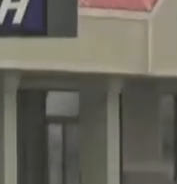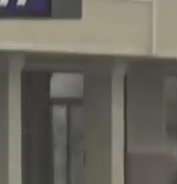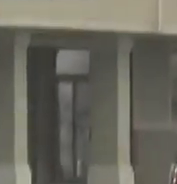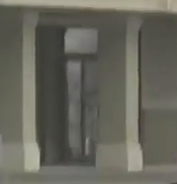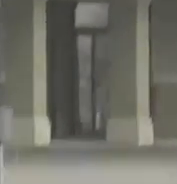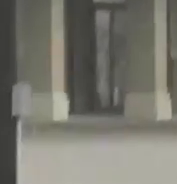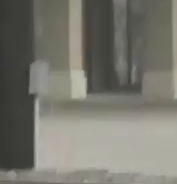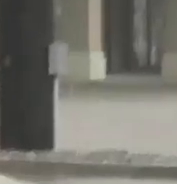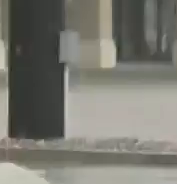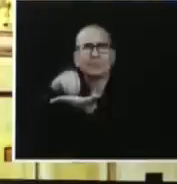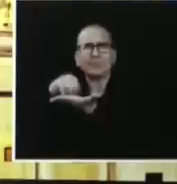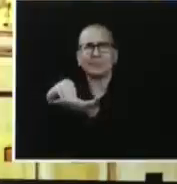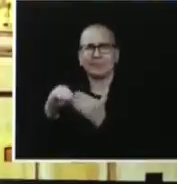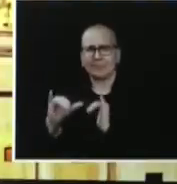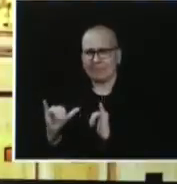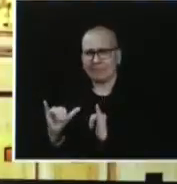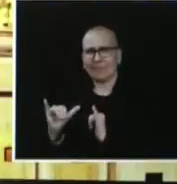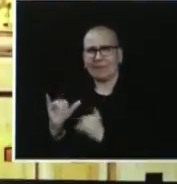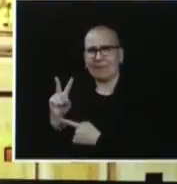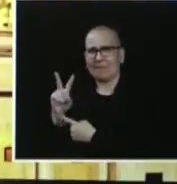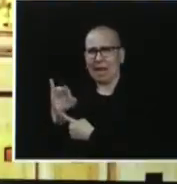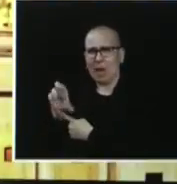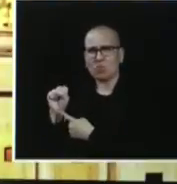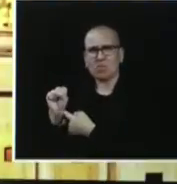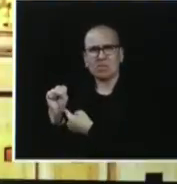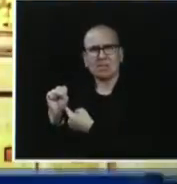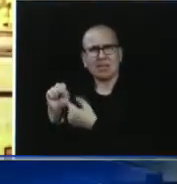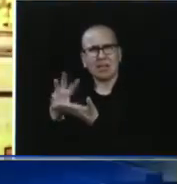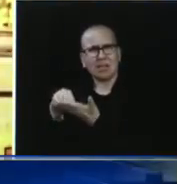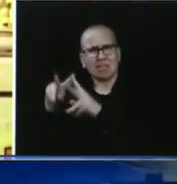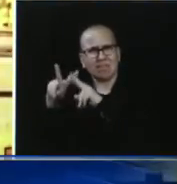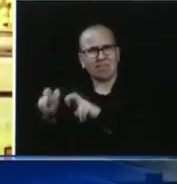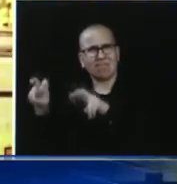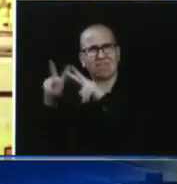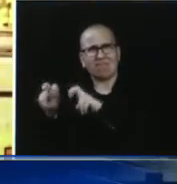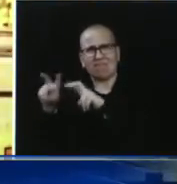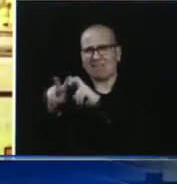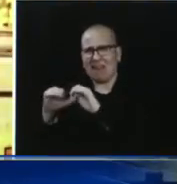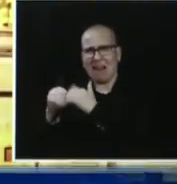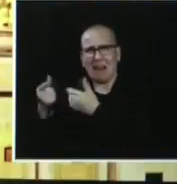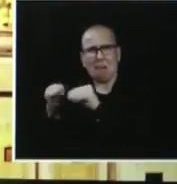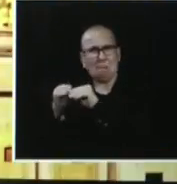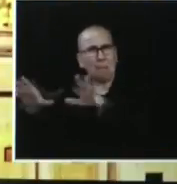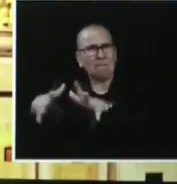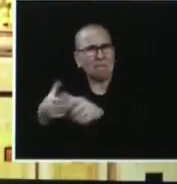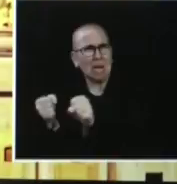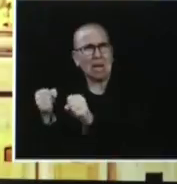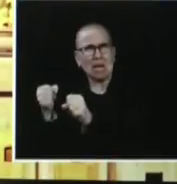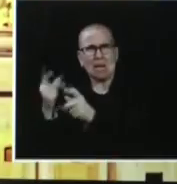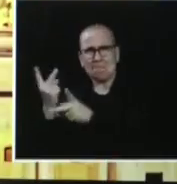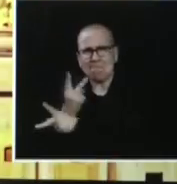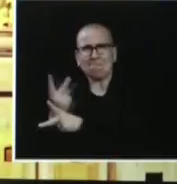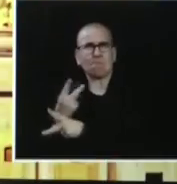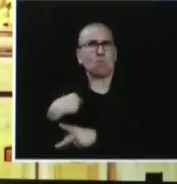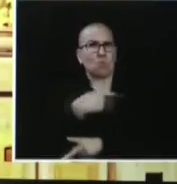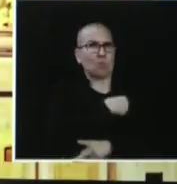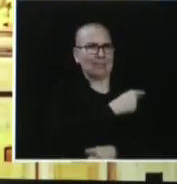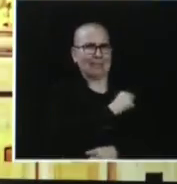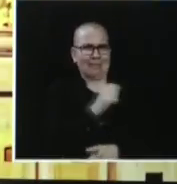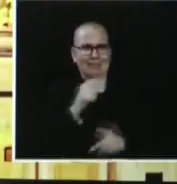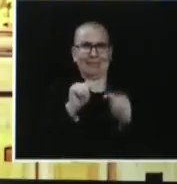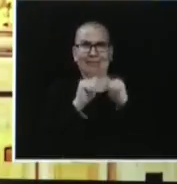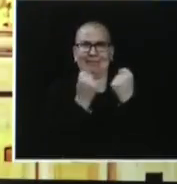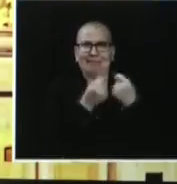Monday in stages. We can take a measured Minnesota approach that protects public health and improves economic stability.